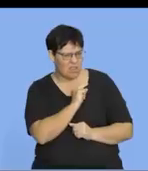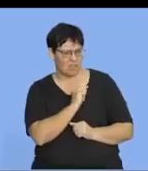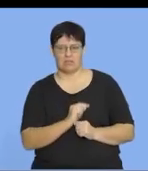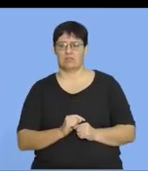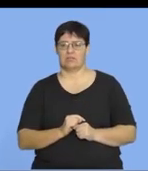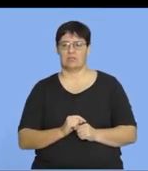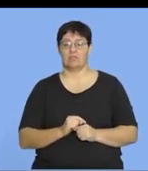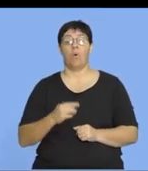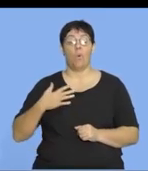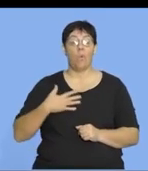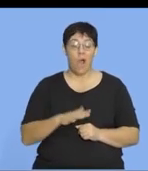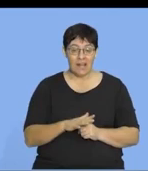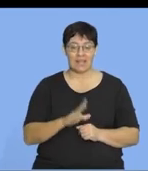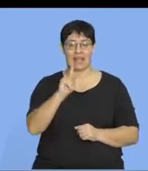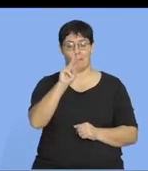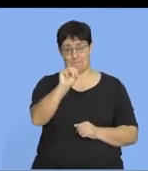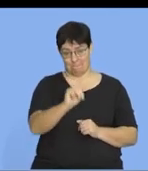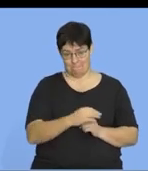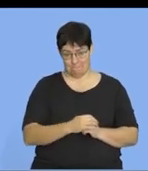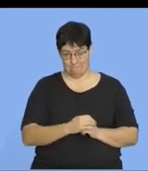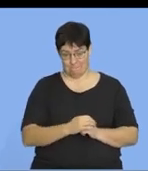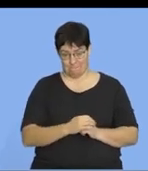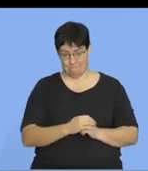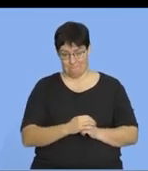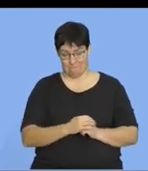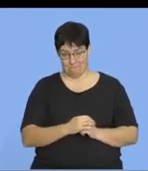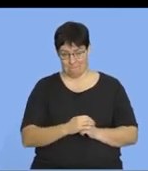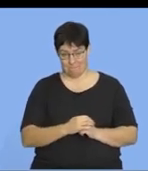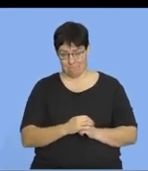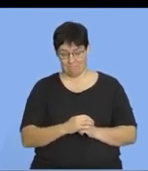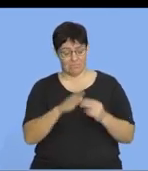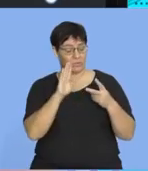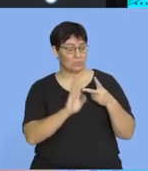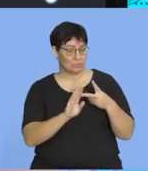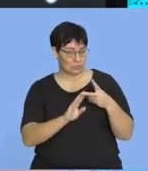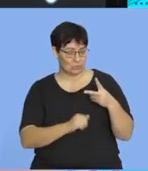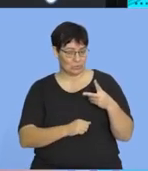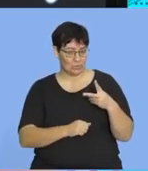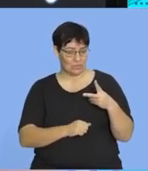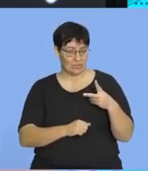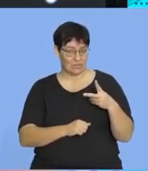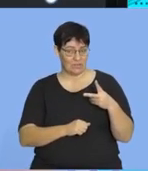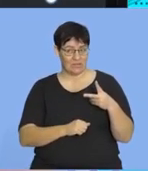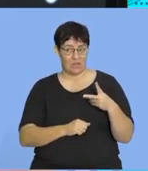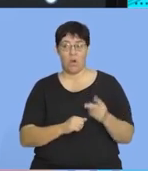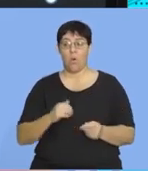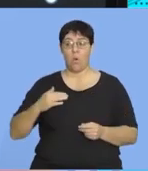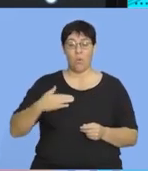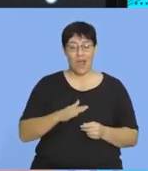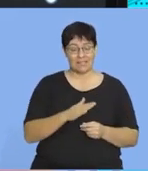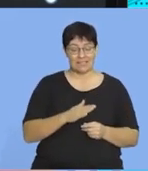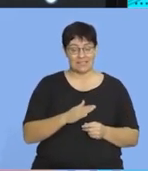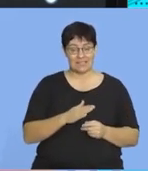One, they want my answer in kilometers. 2, they want